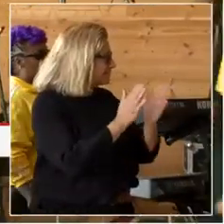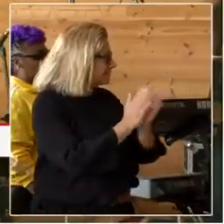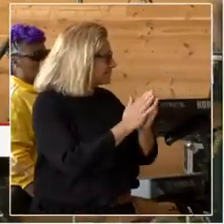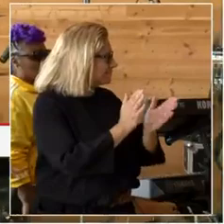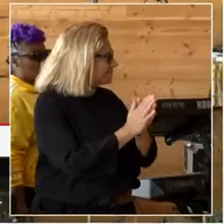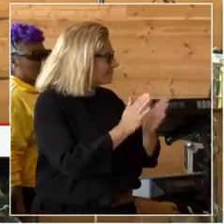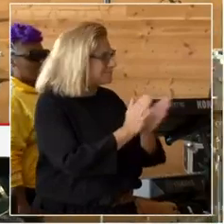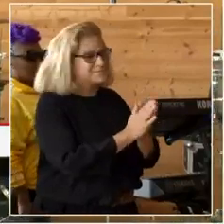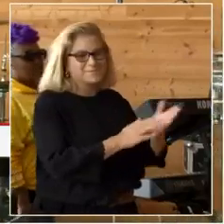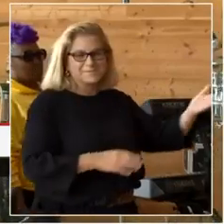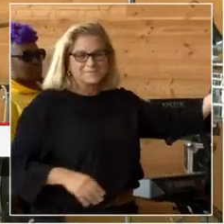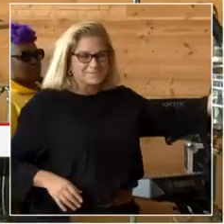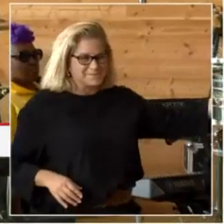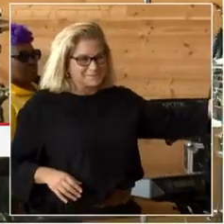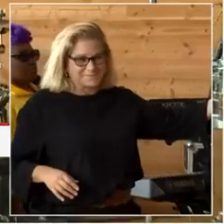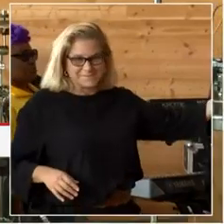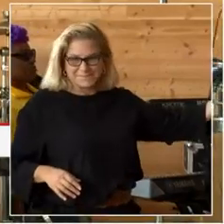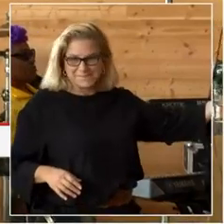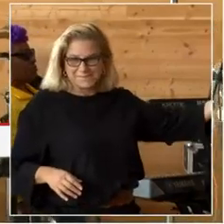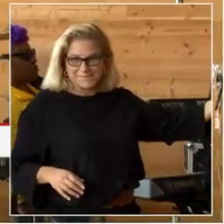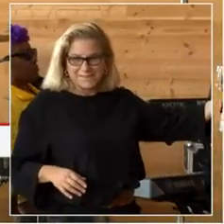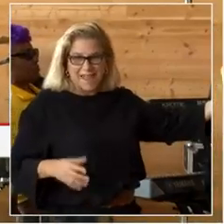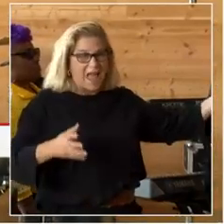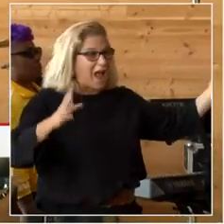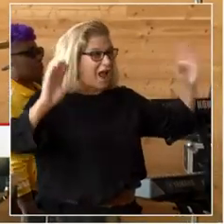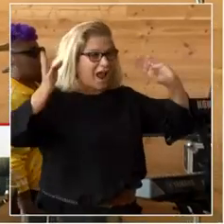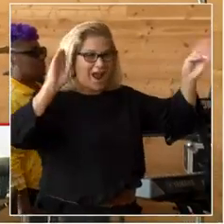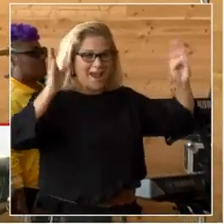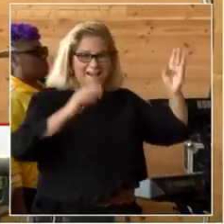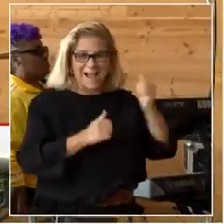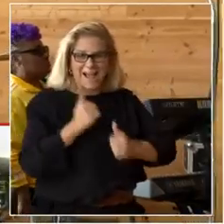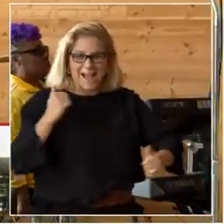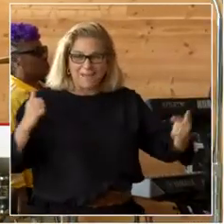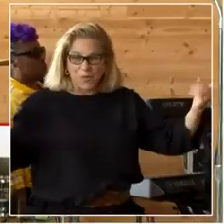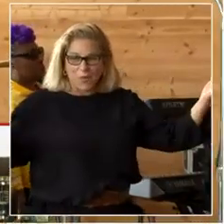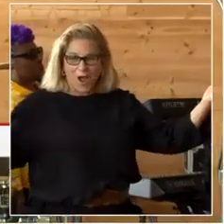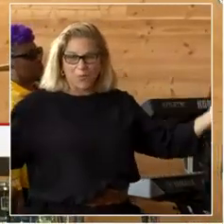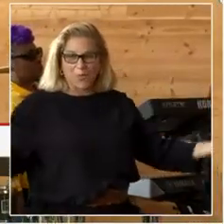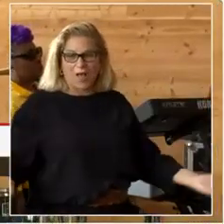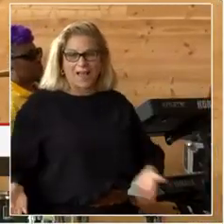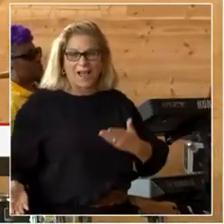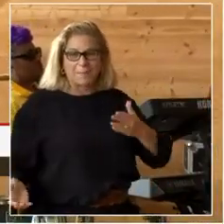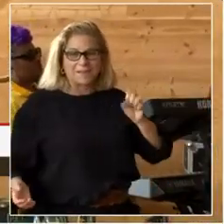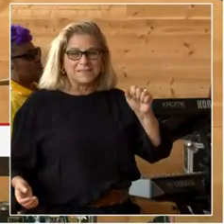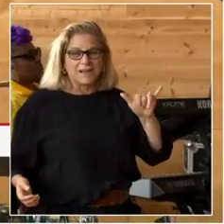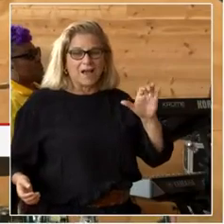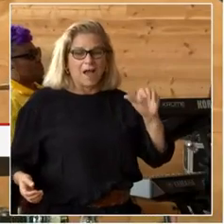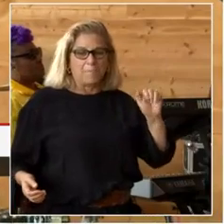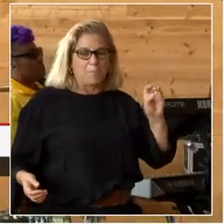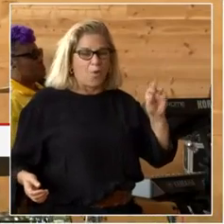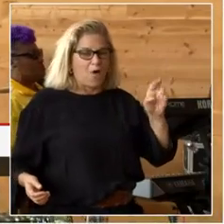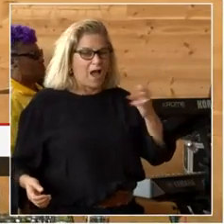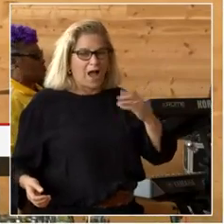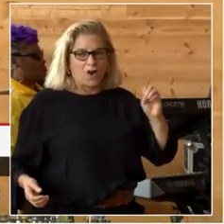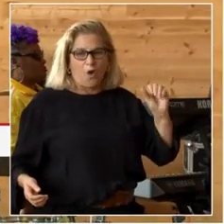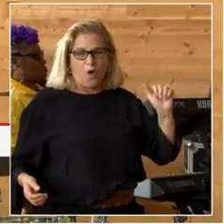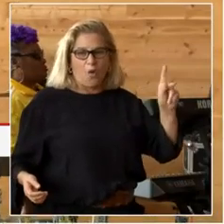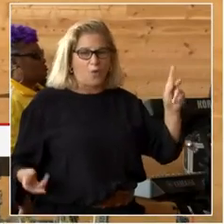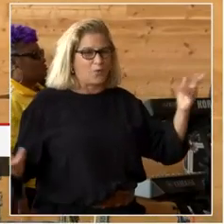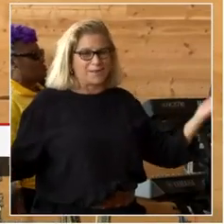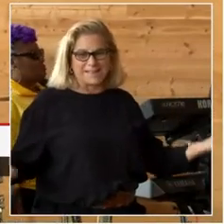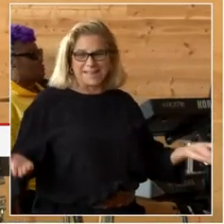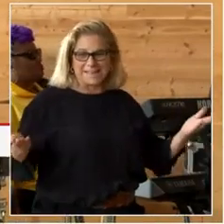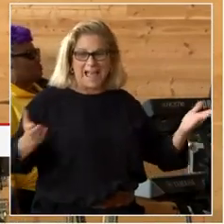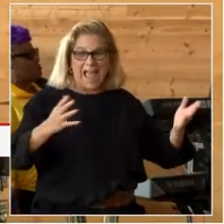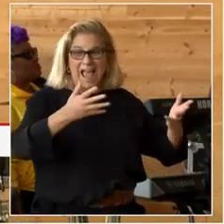Well, good evening, everyone. Welcome to Sycamore and Oak. It is great to see you all. Let's